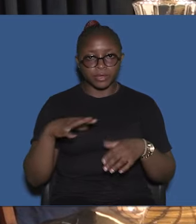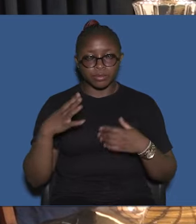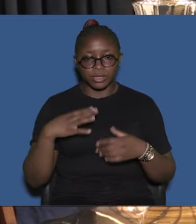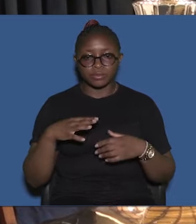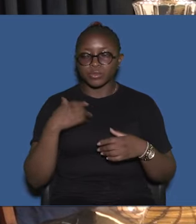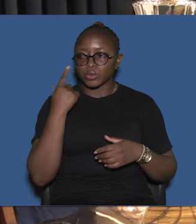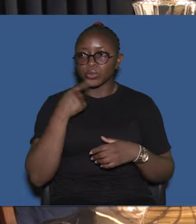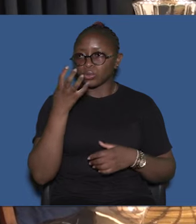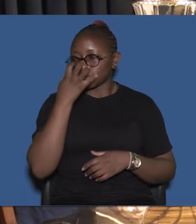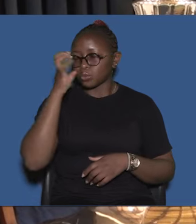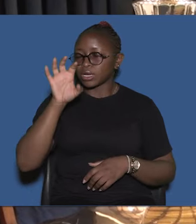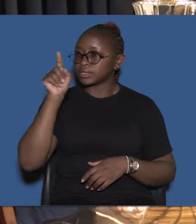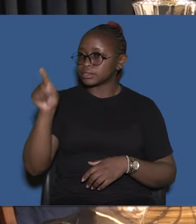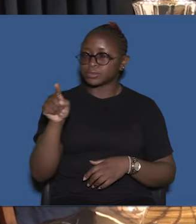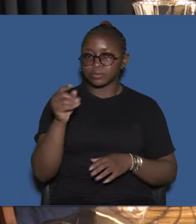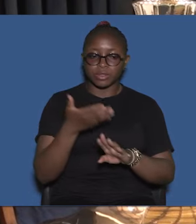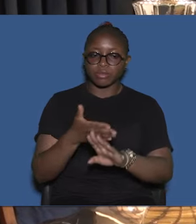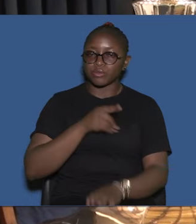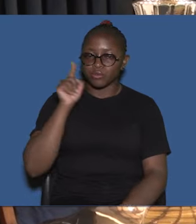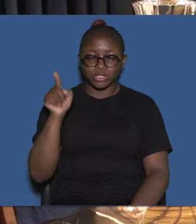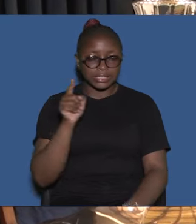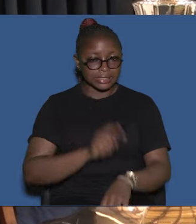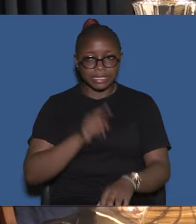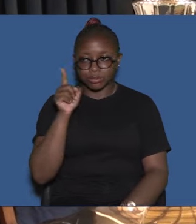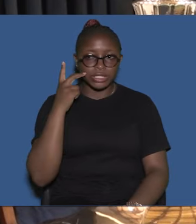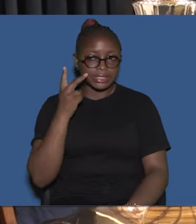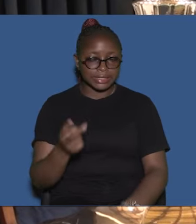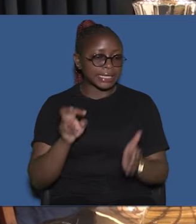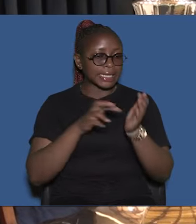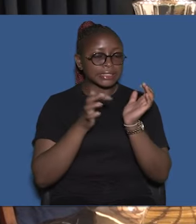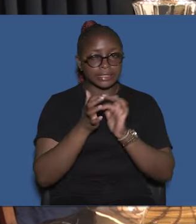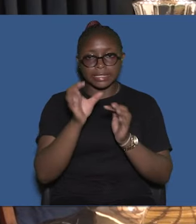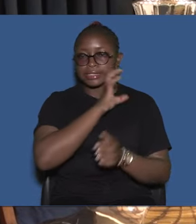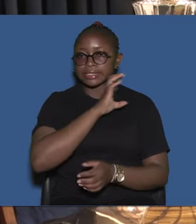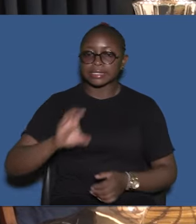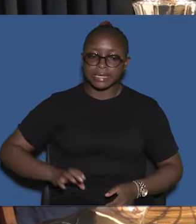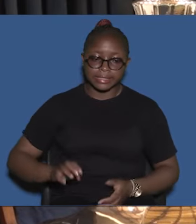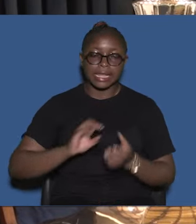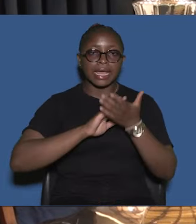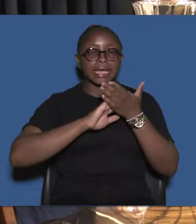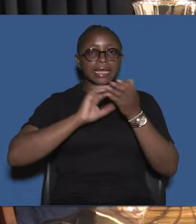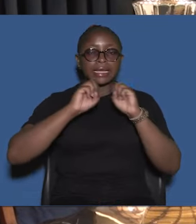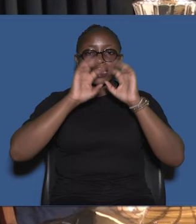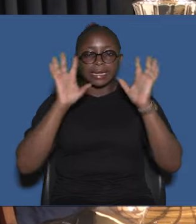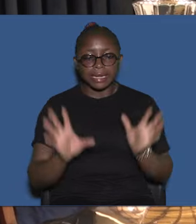Before your very eyes, Jesus Christ was clearly portrayed as crucified.